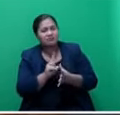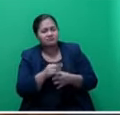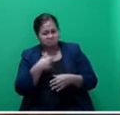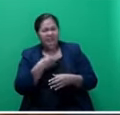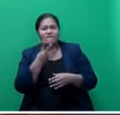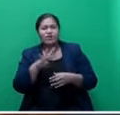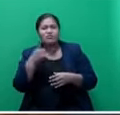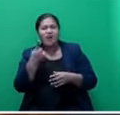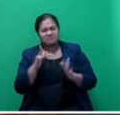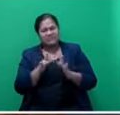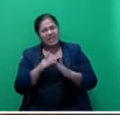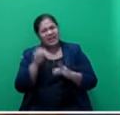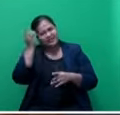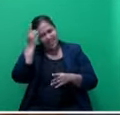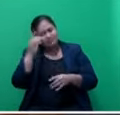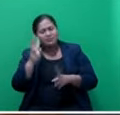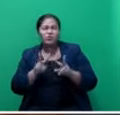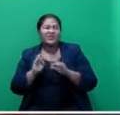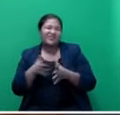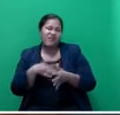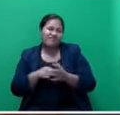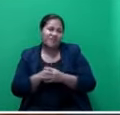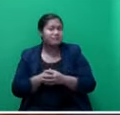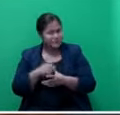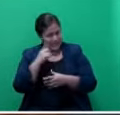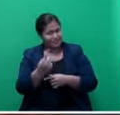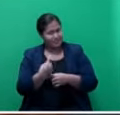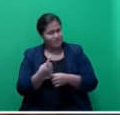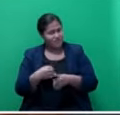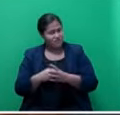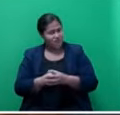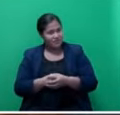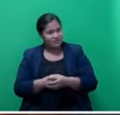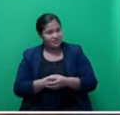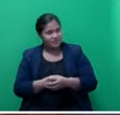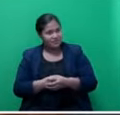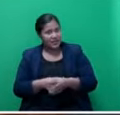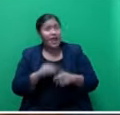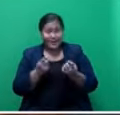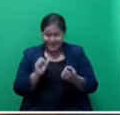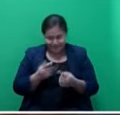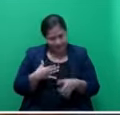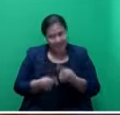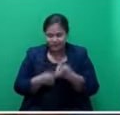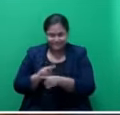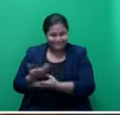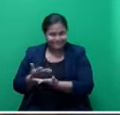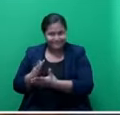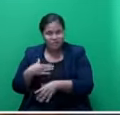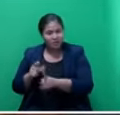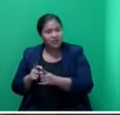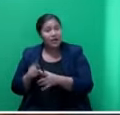single dad looking for a friend. Can we be friends? Of course, I had to deal with this issue and with her and the consequences.